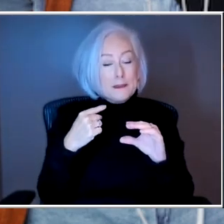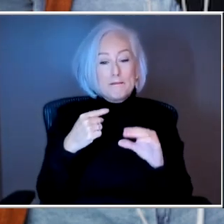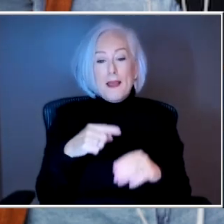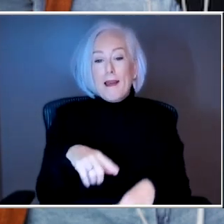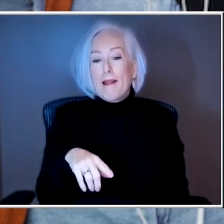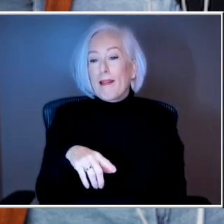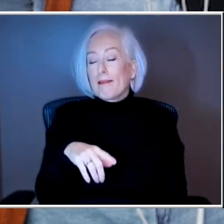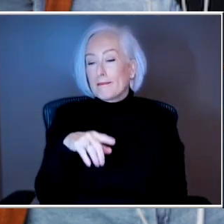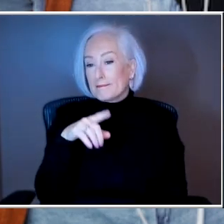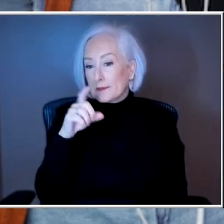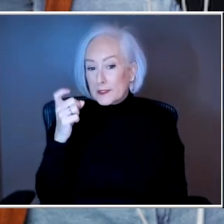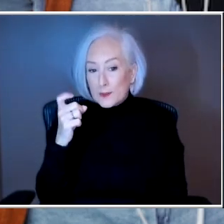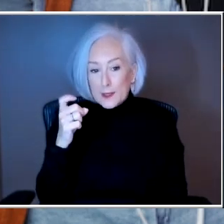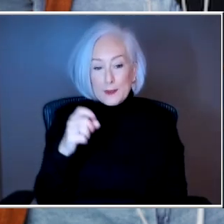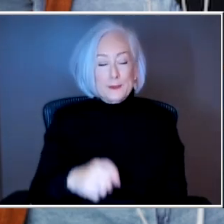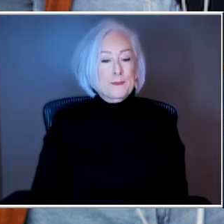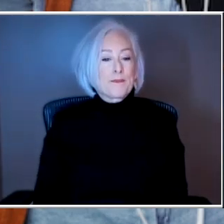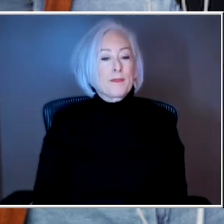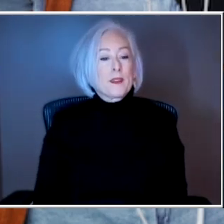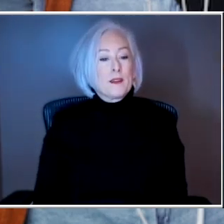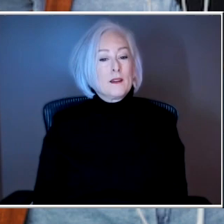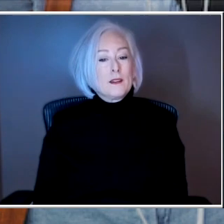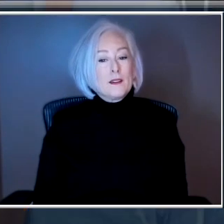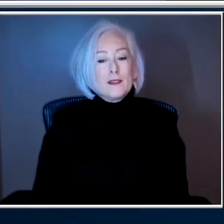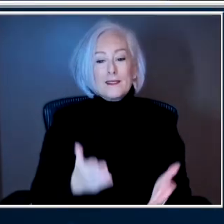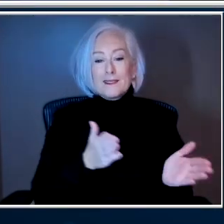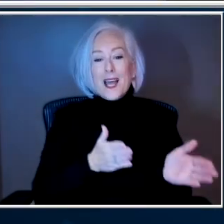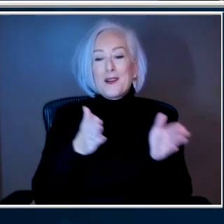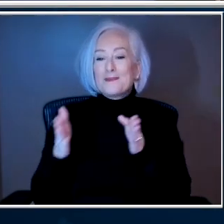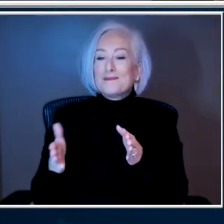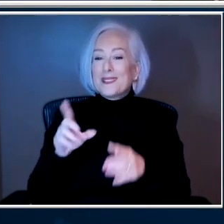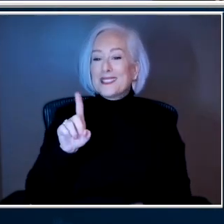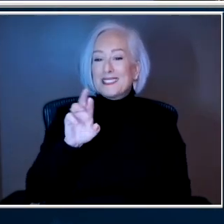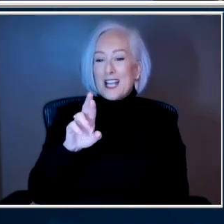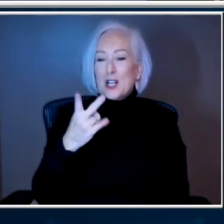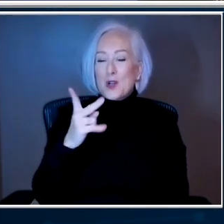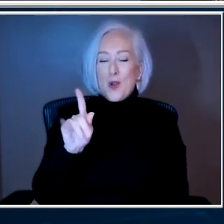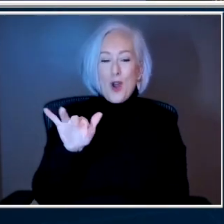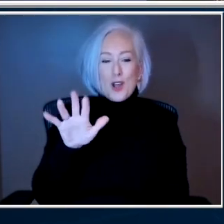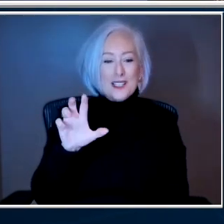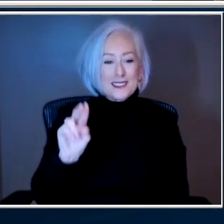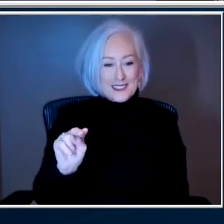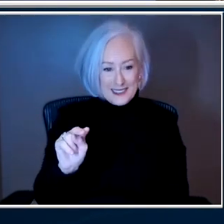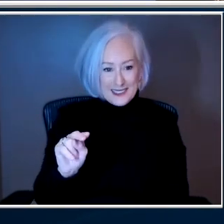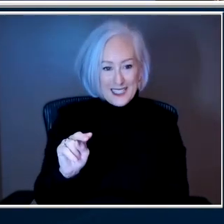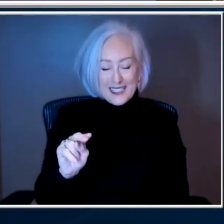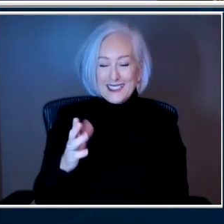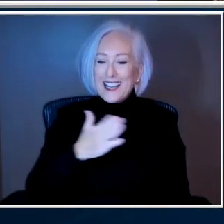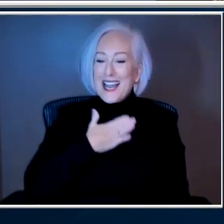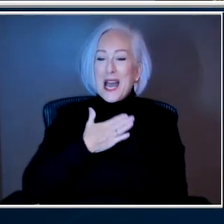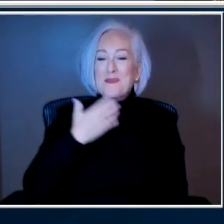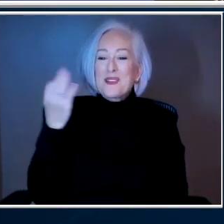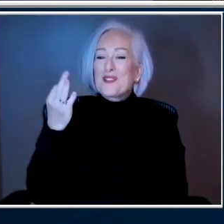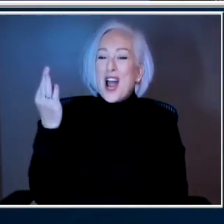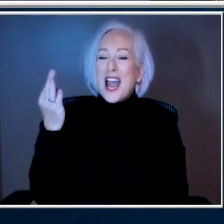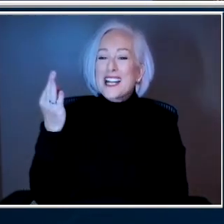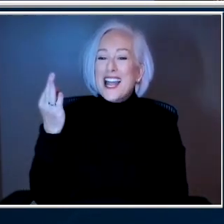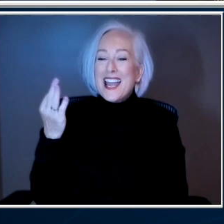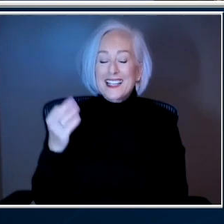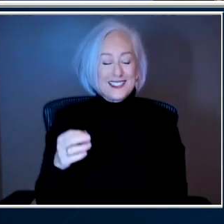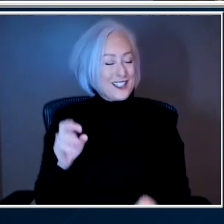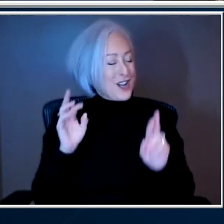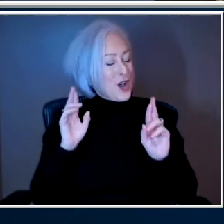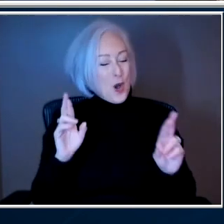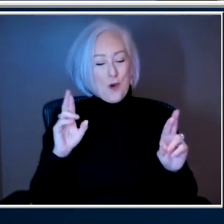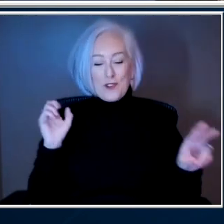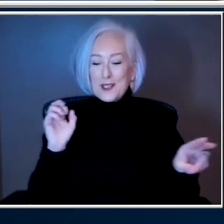screen. Let's check in with Dr. Dana Hawkinson, Medical Director of Infection Prevention and Control. Happy Friday. Hi. Hopefully we're getting back into the